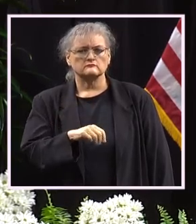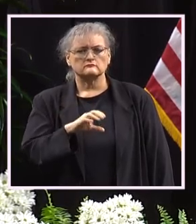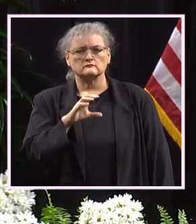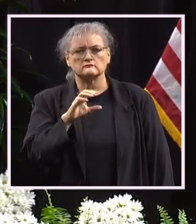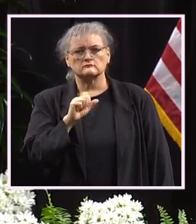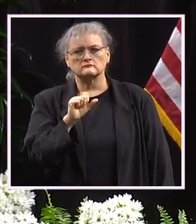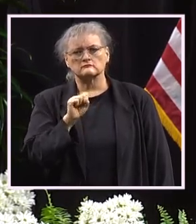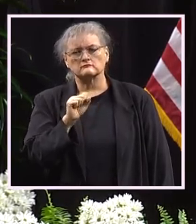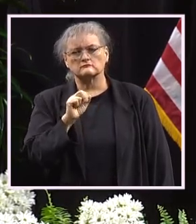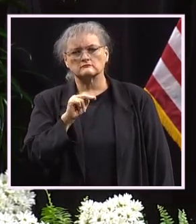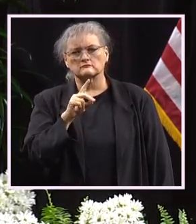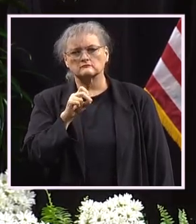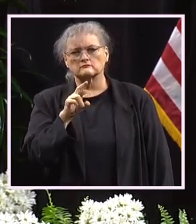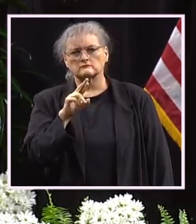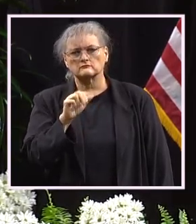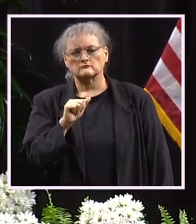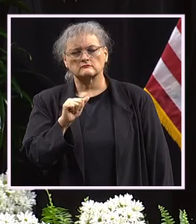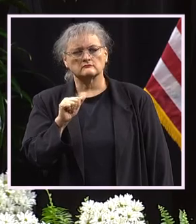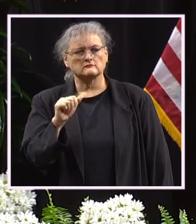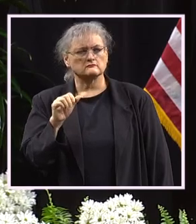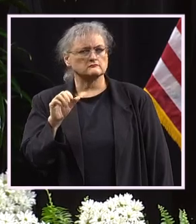Cassandra A. Zaire.